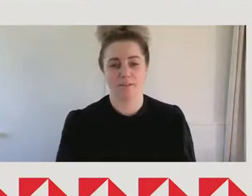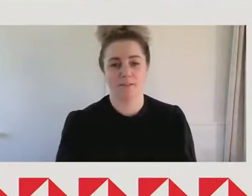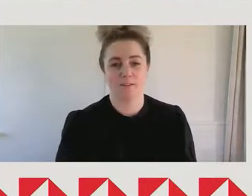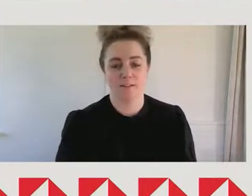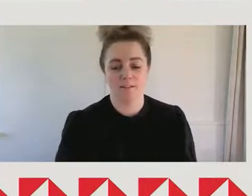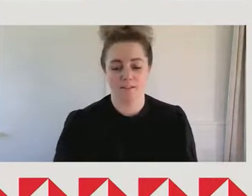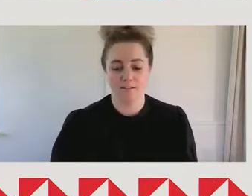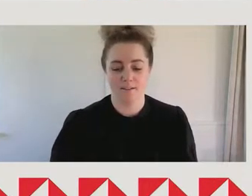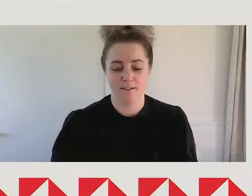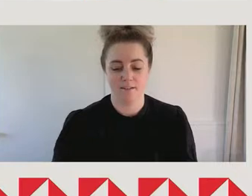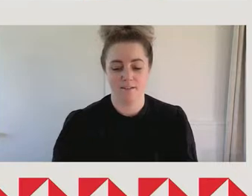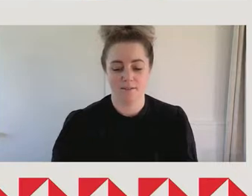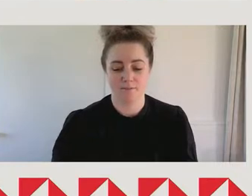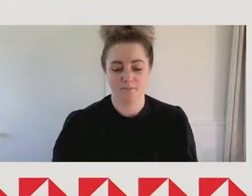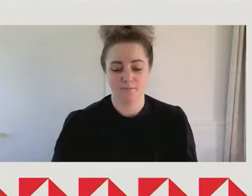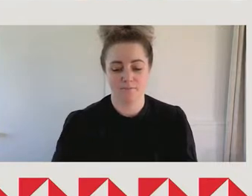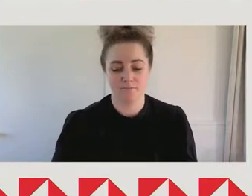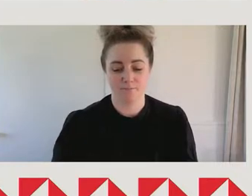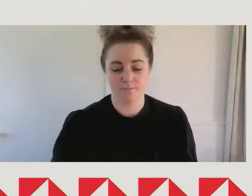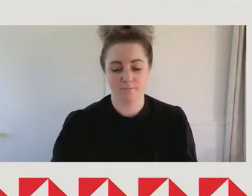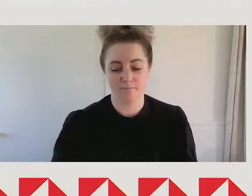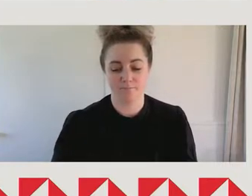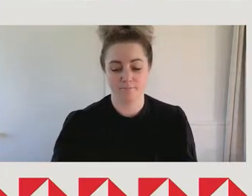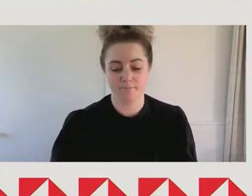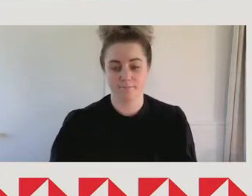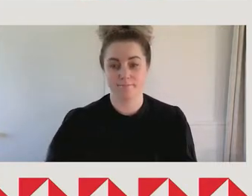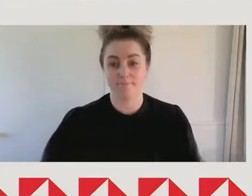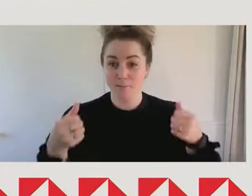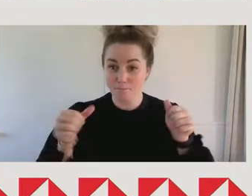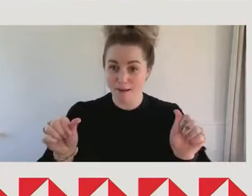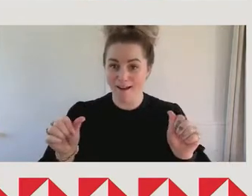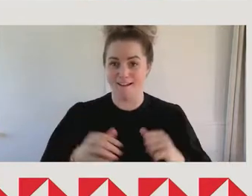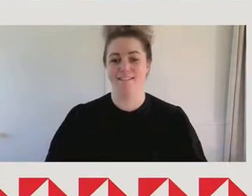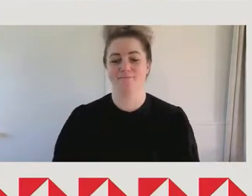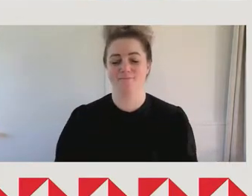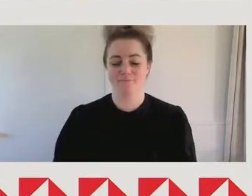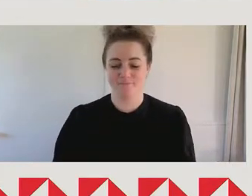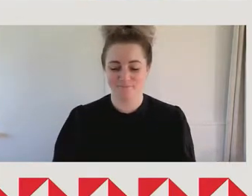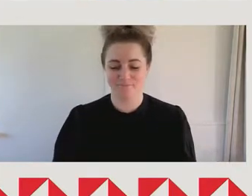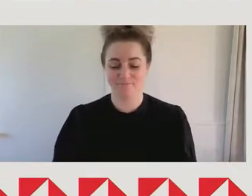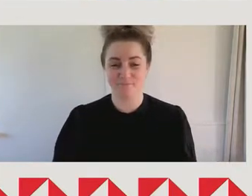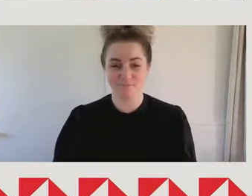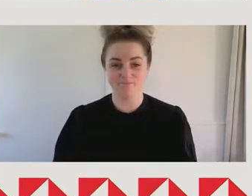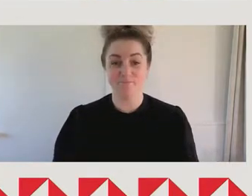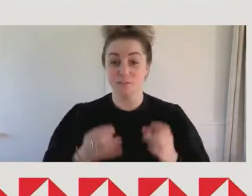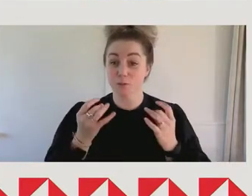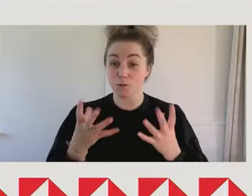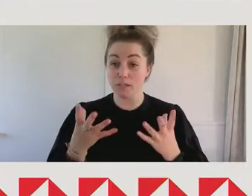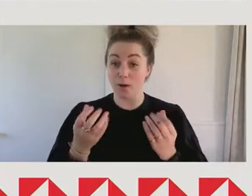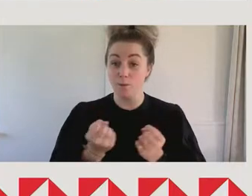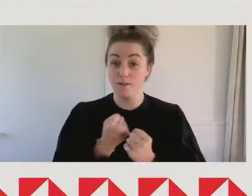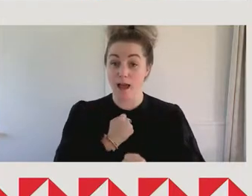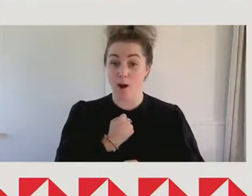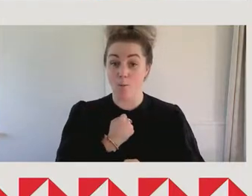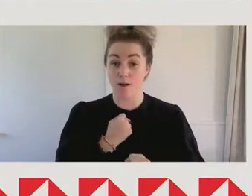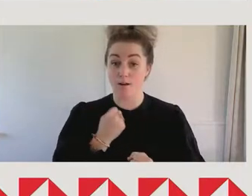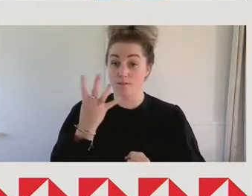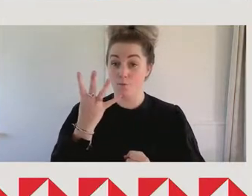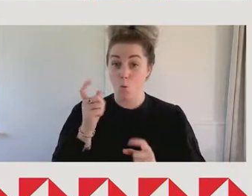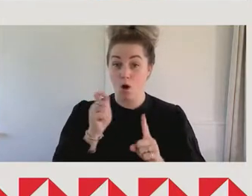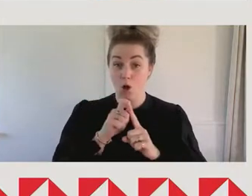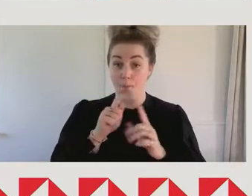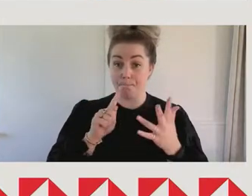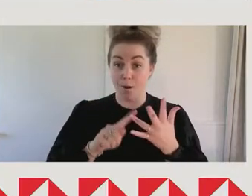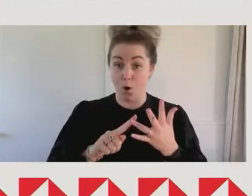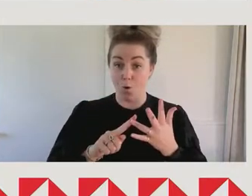great let's try that here we go come on now so we start with our po the forepo of our Pacific